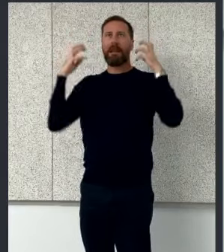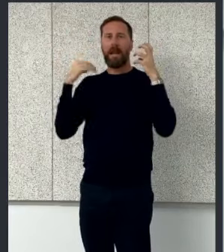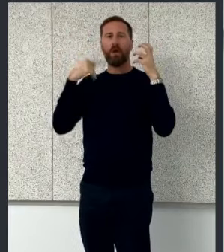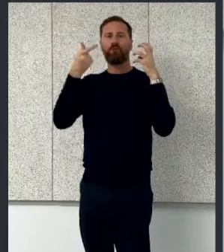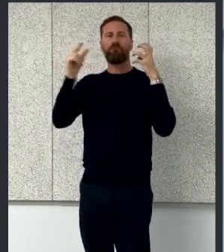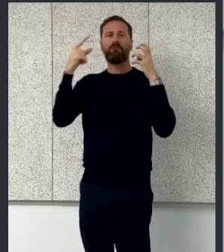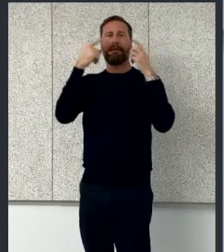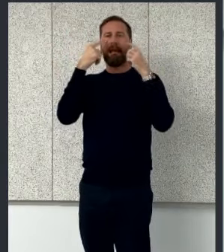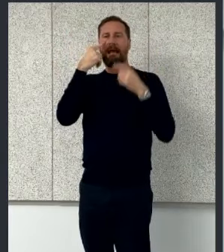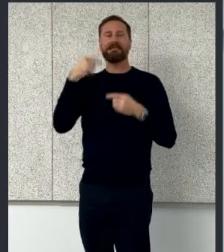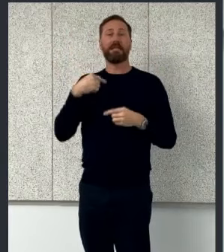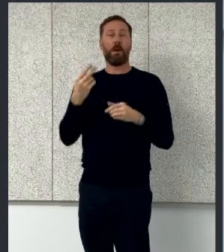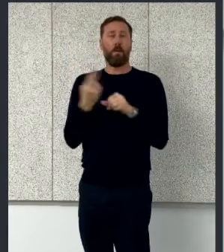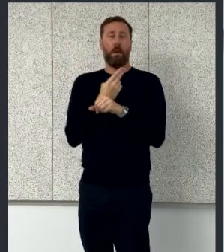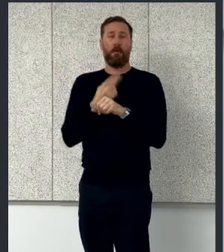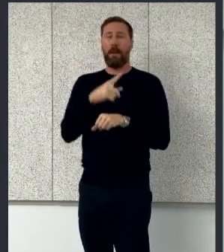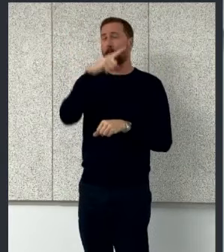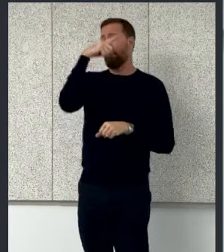and red floral blouse.